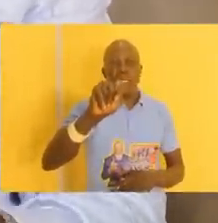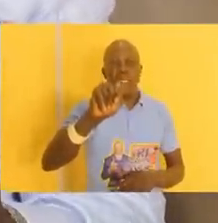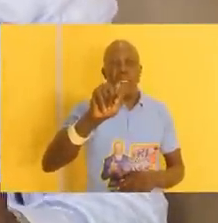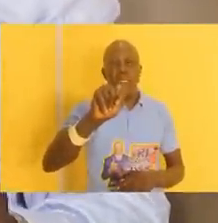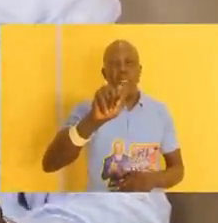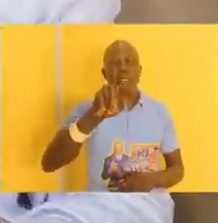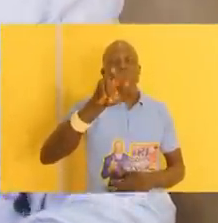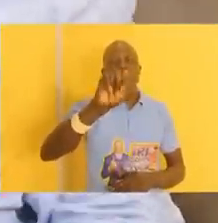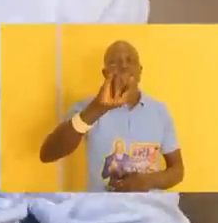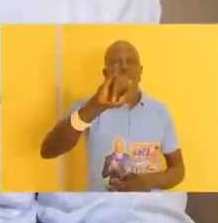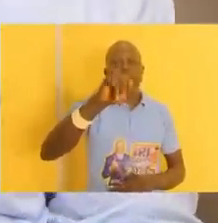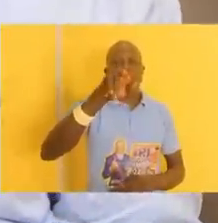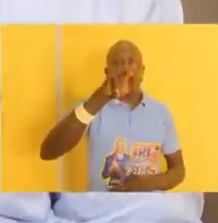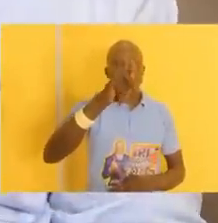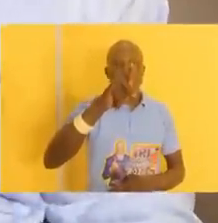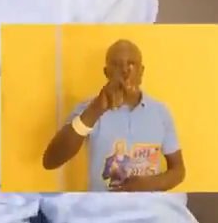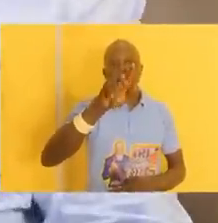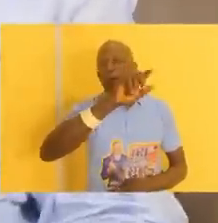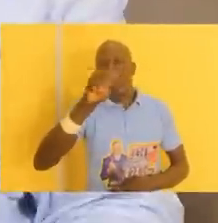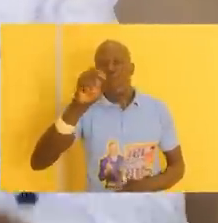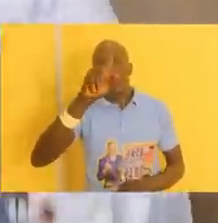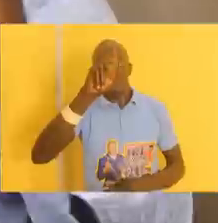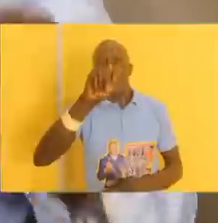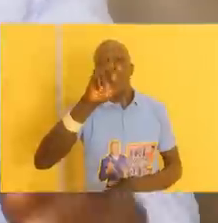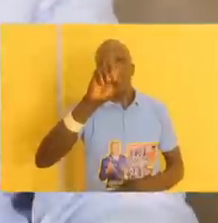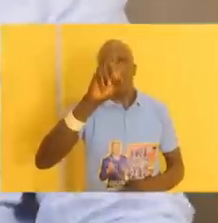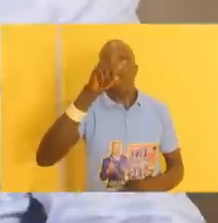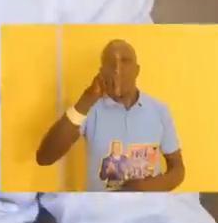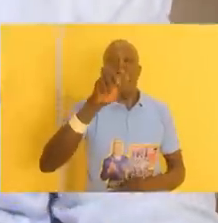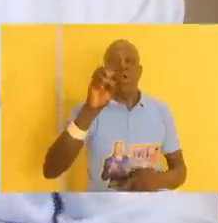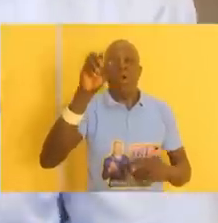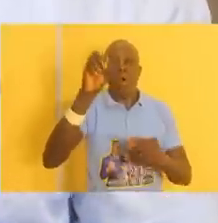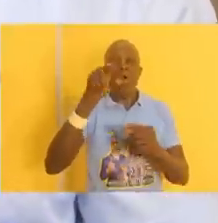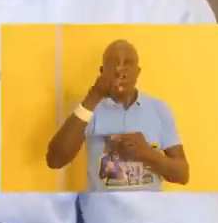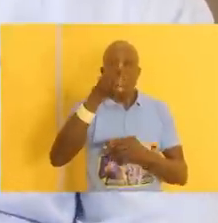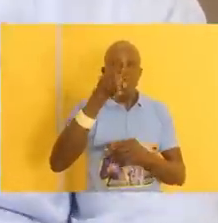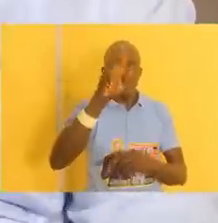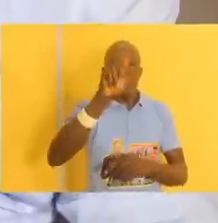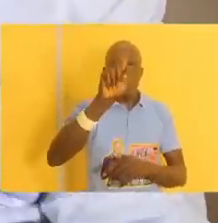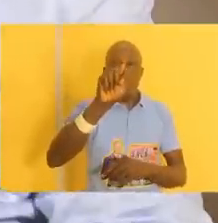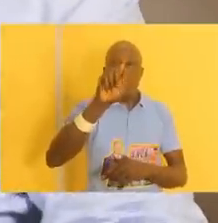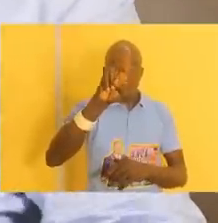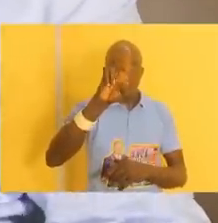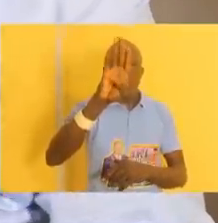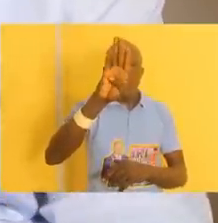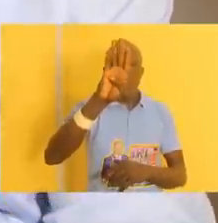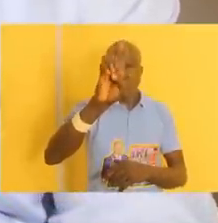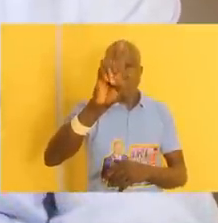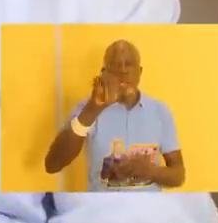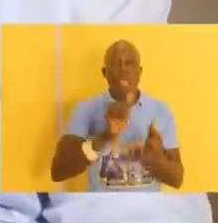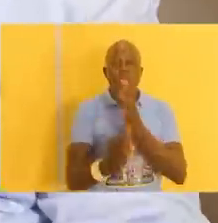know, YouTube. Likewise, on YouTube. At Lori Instagram. On Instagram. I'm a padime. We'll meet them.